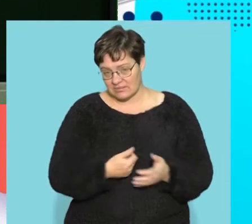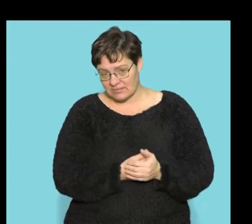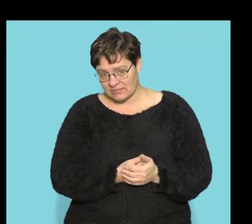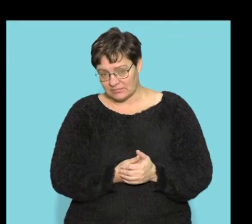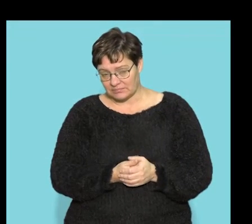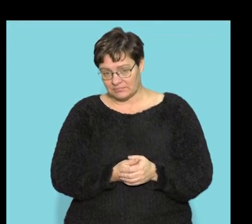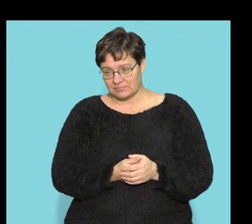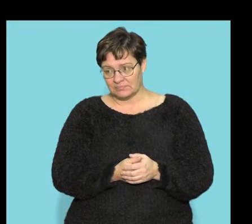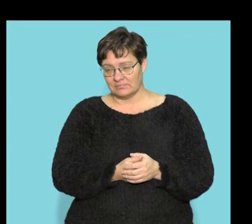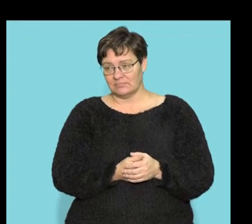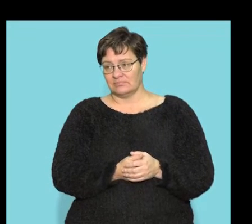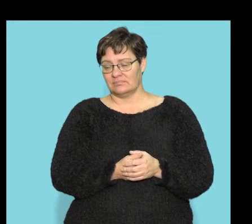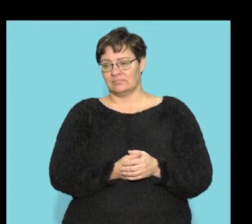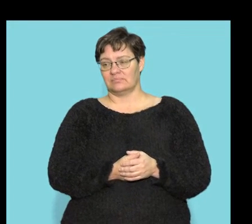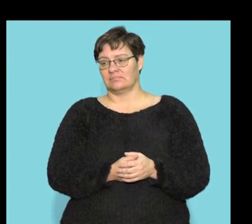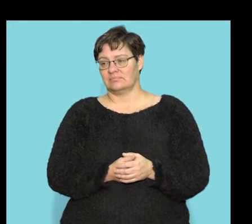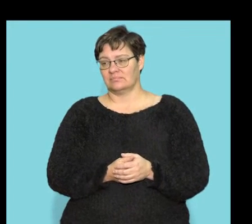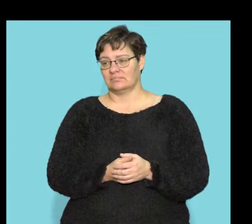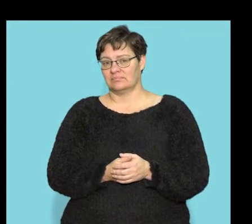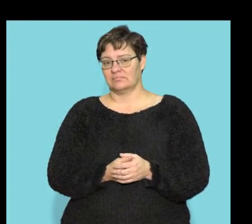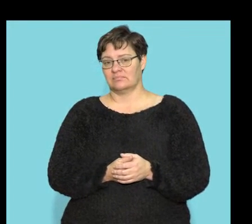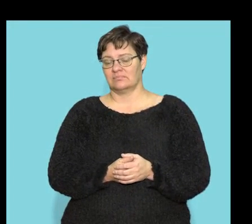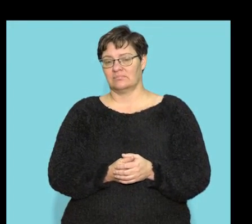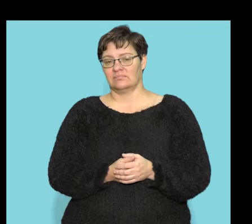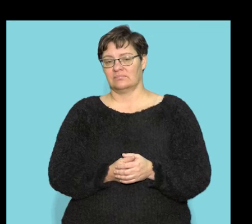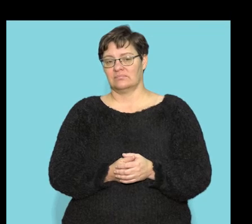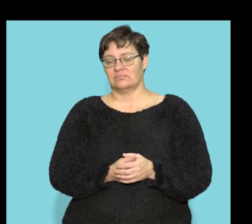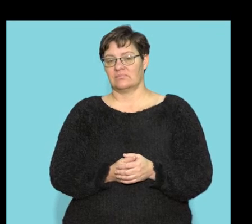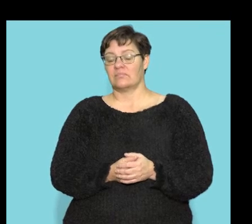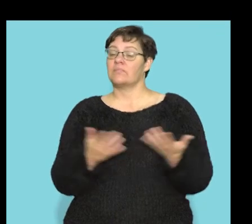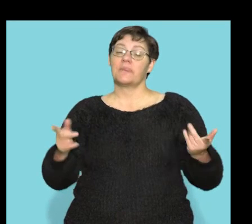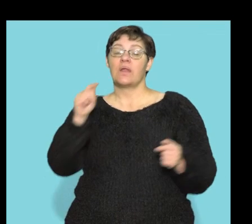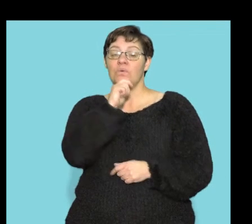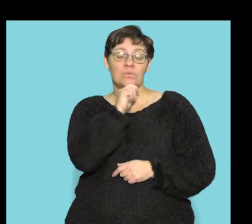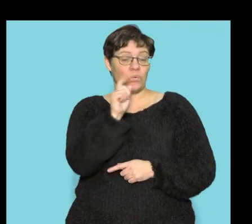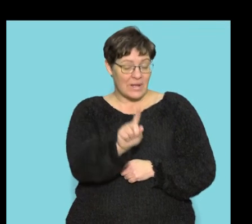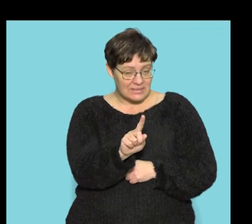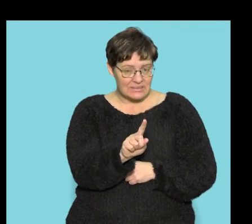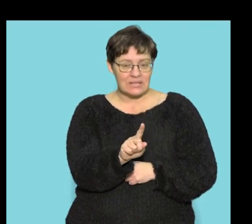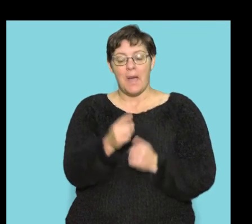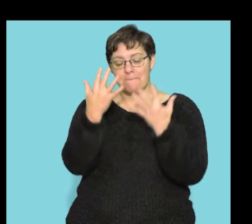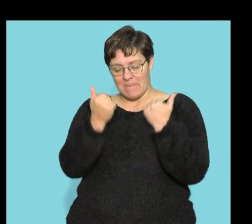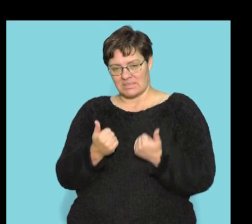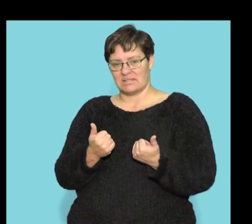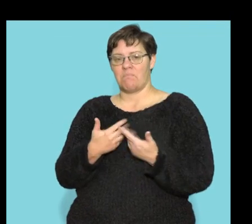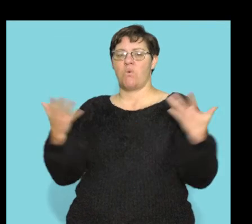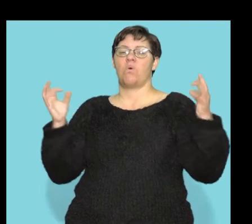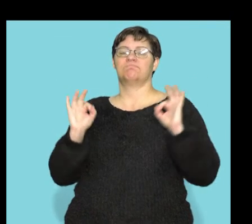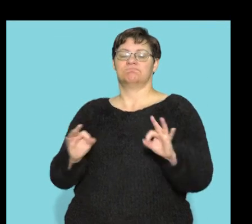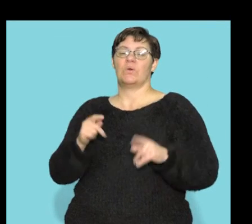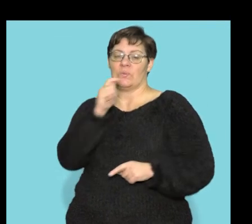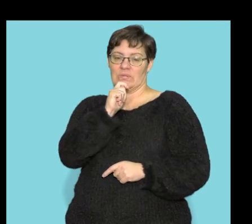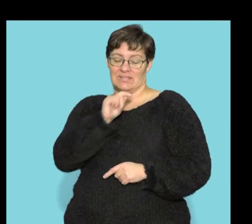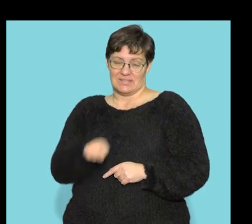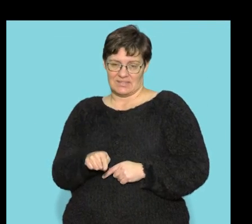figure, right? So what do we have to do? Use the budget more effectively to improve the